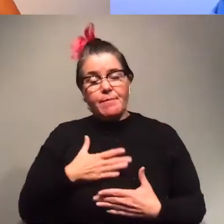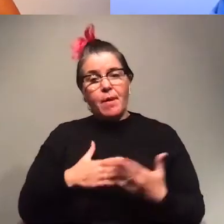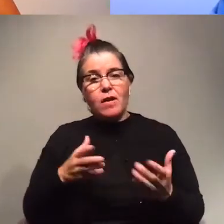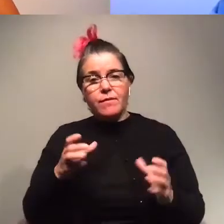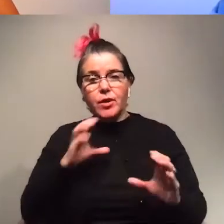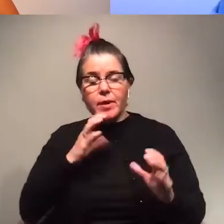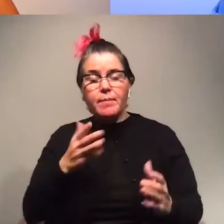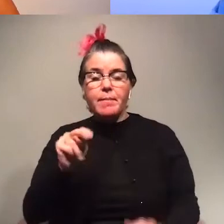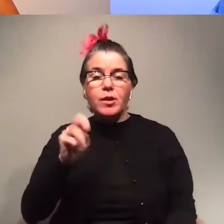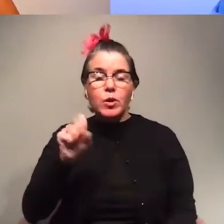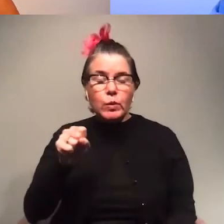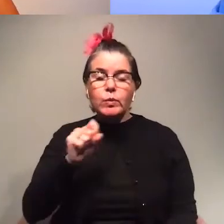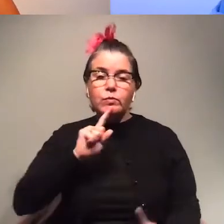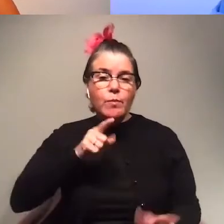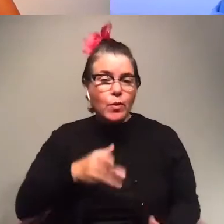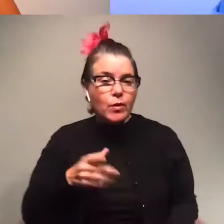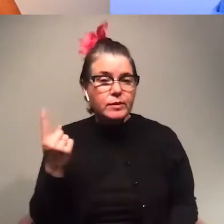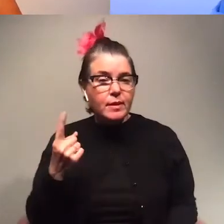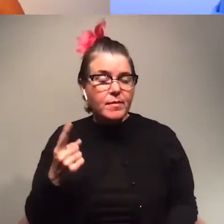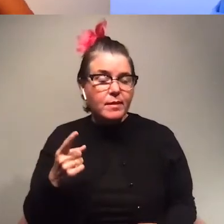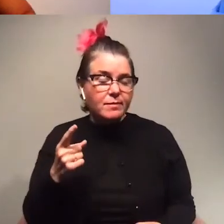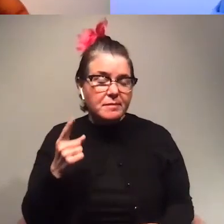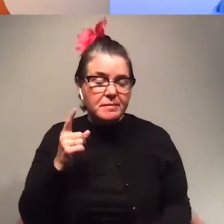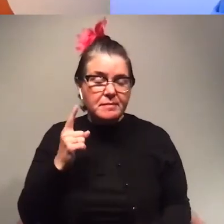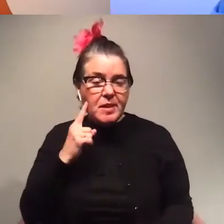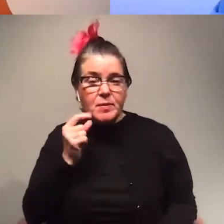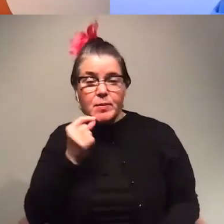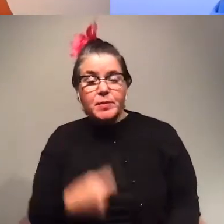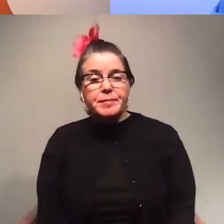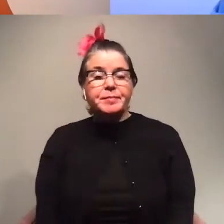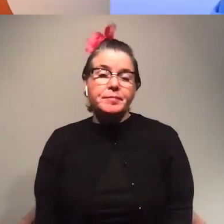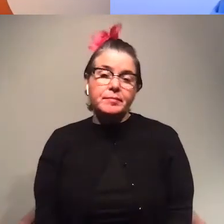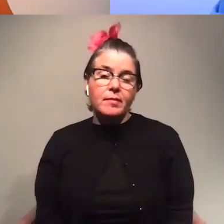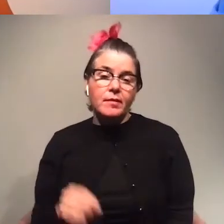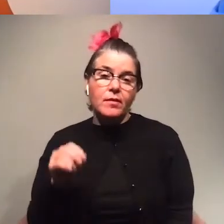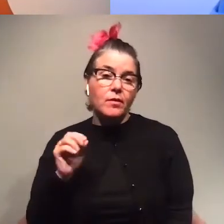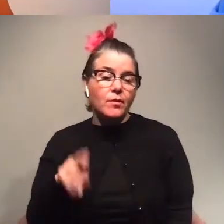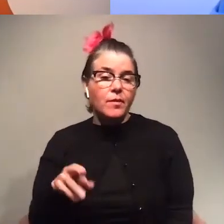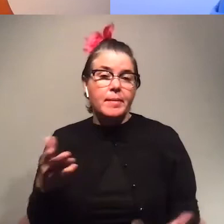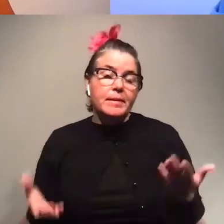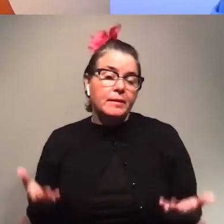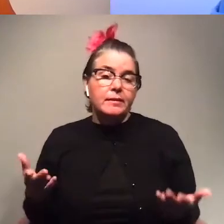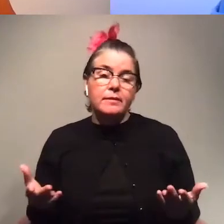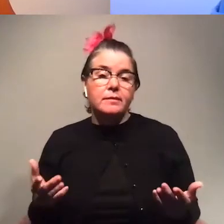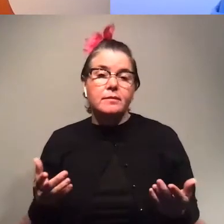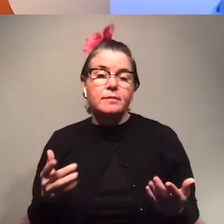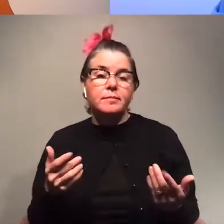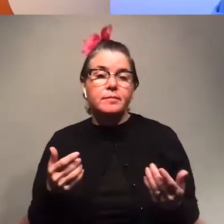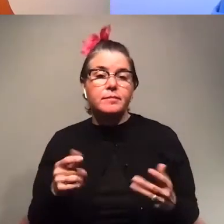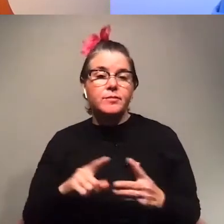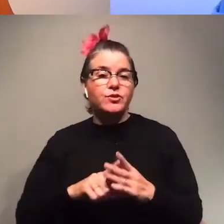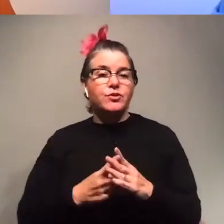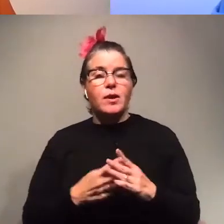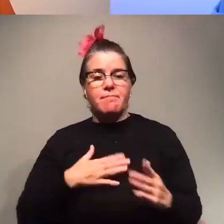news anchor or like reporter. I think that sounds kind of awesome. Or even trying to start some kind of my